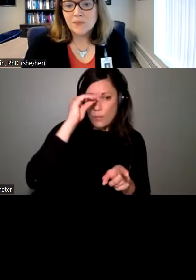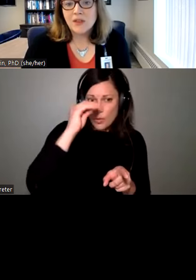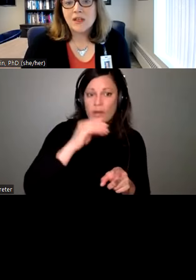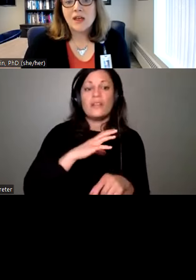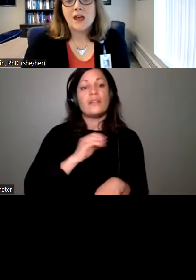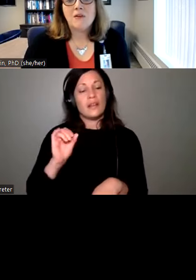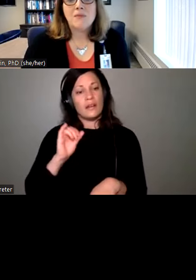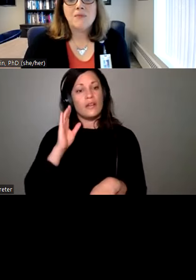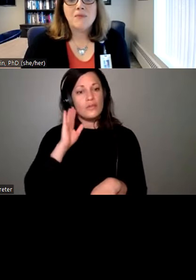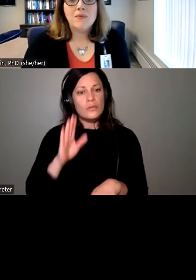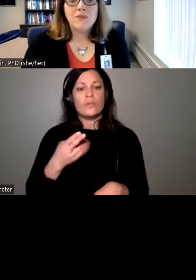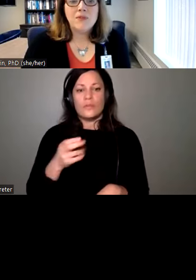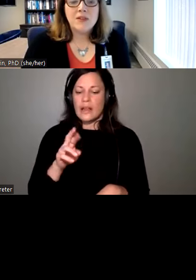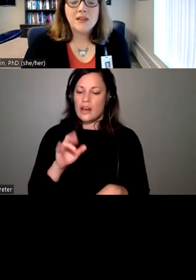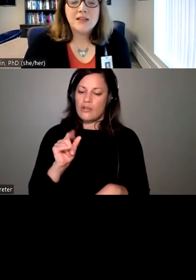heritable.